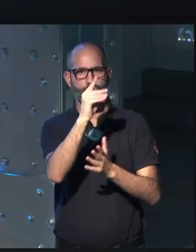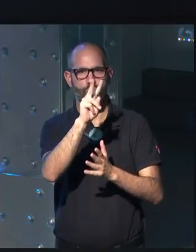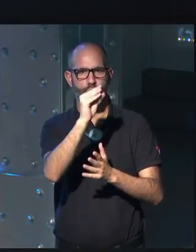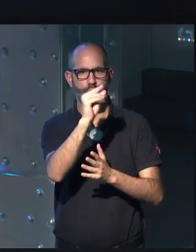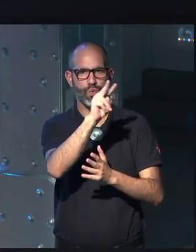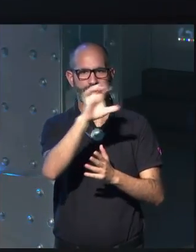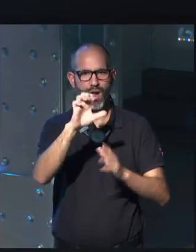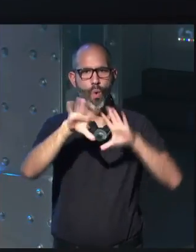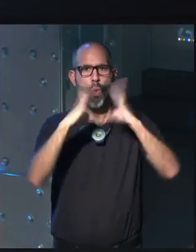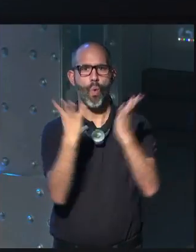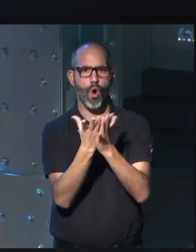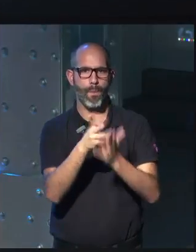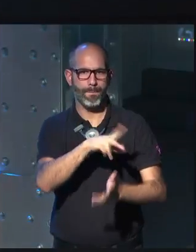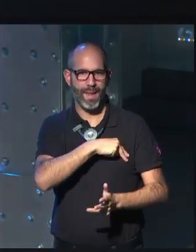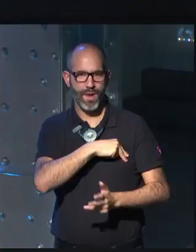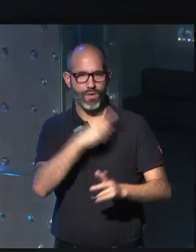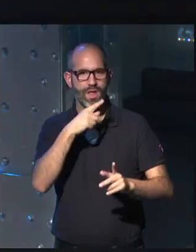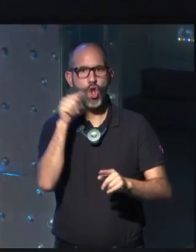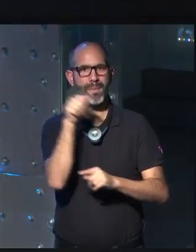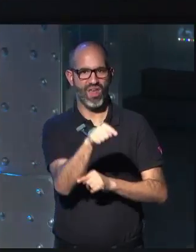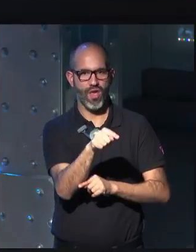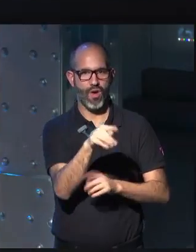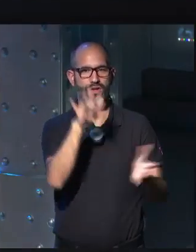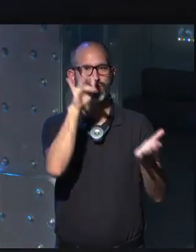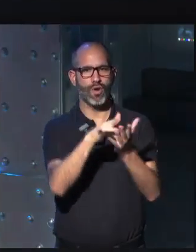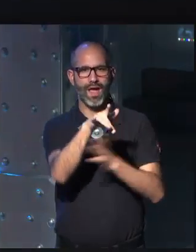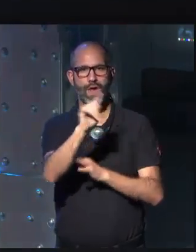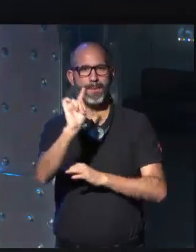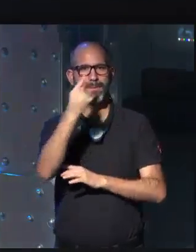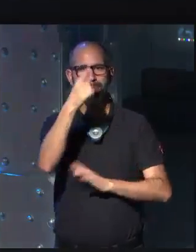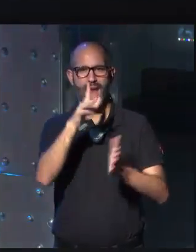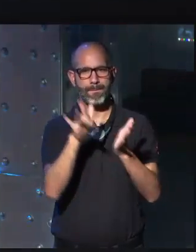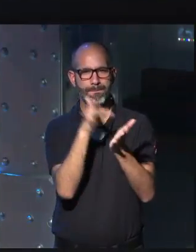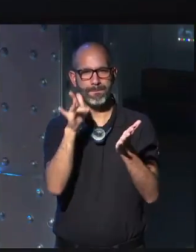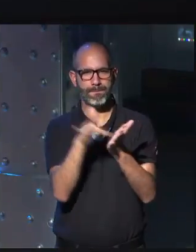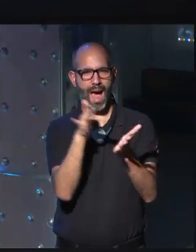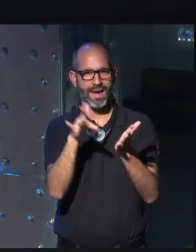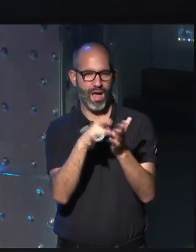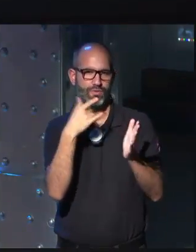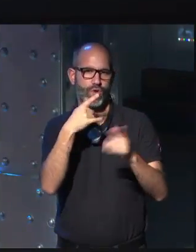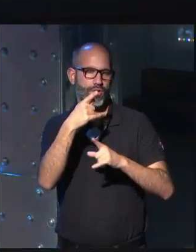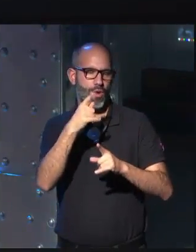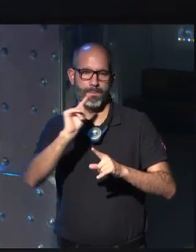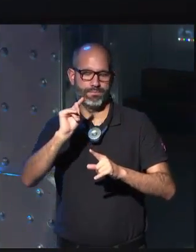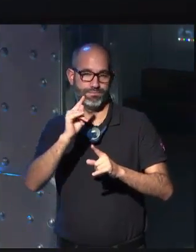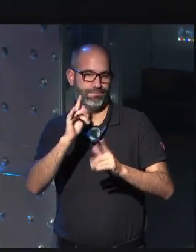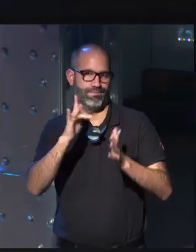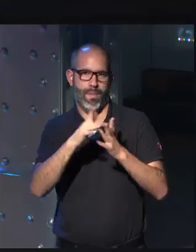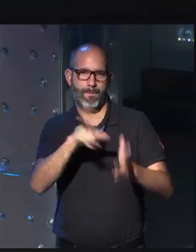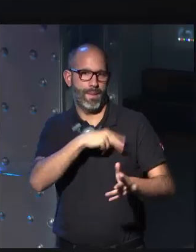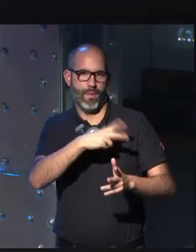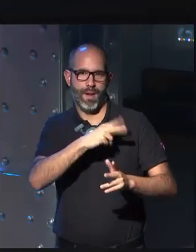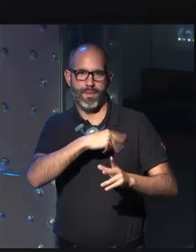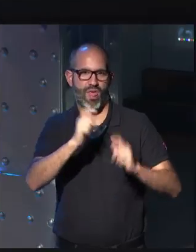nominated for the Book Awards, is that right? And its first page is also worthy of